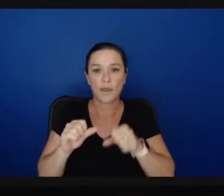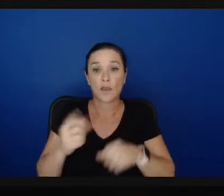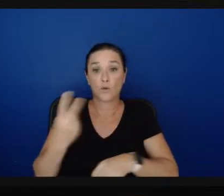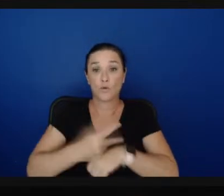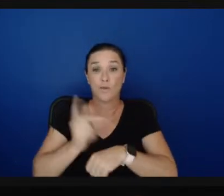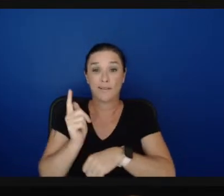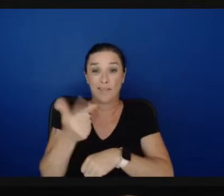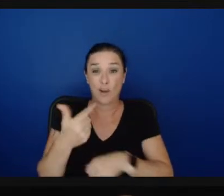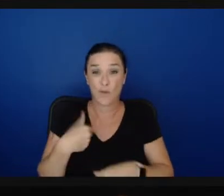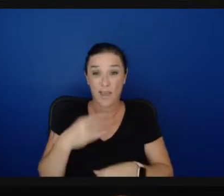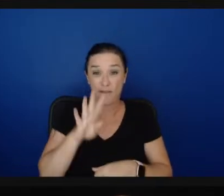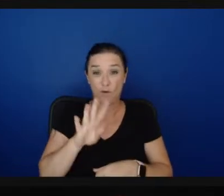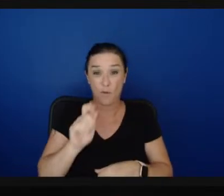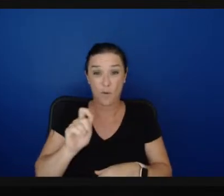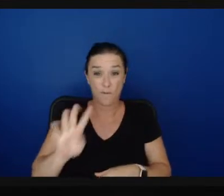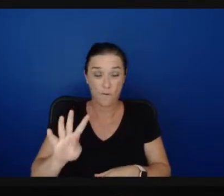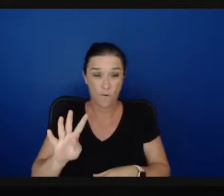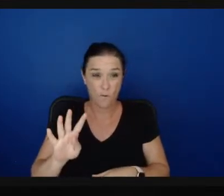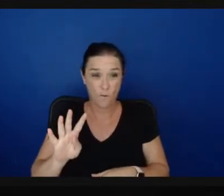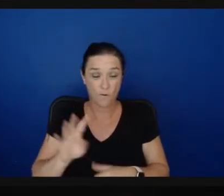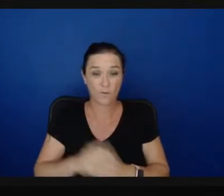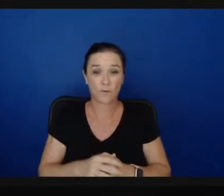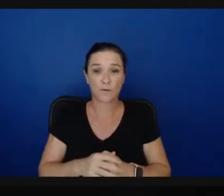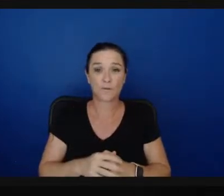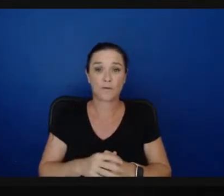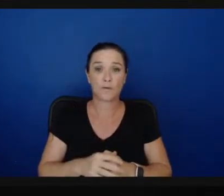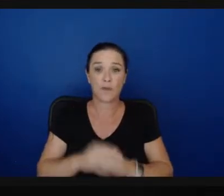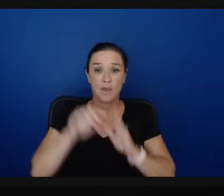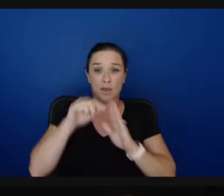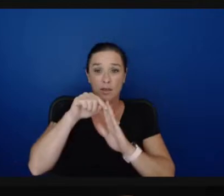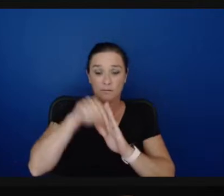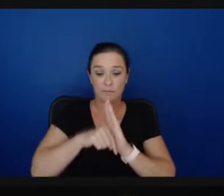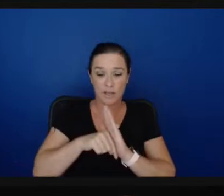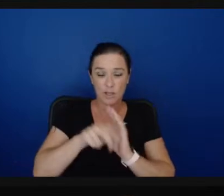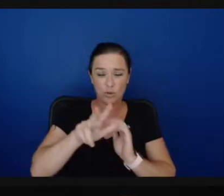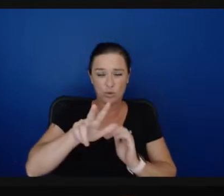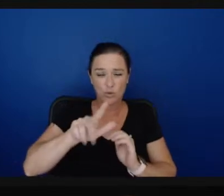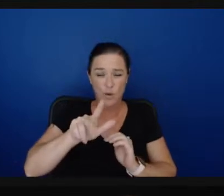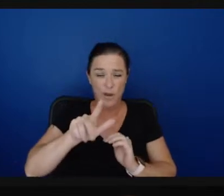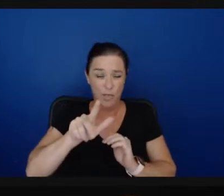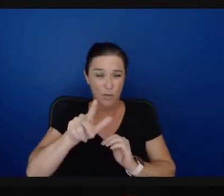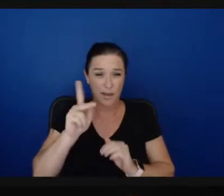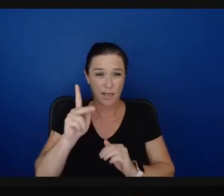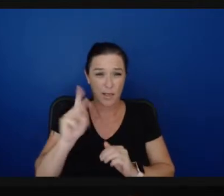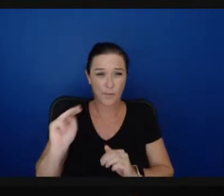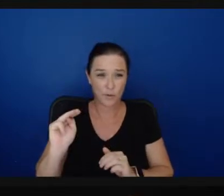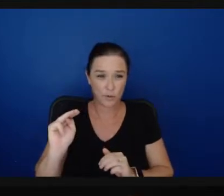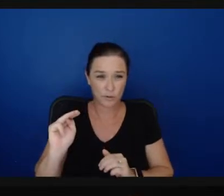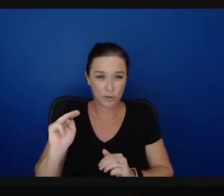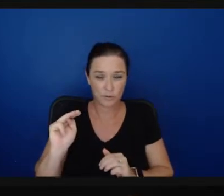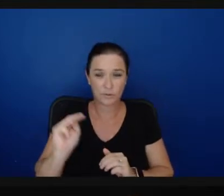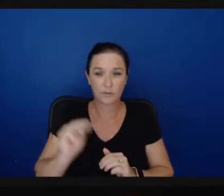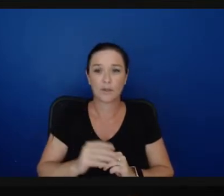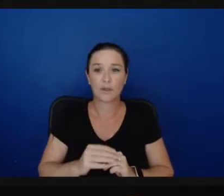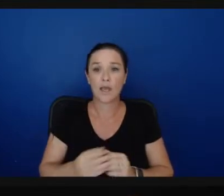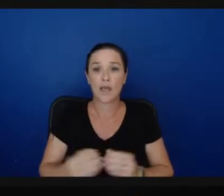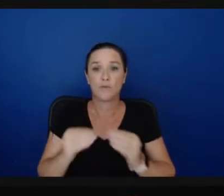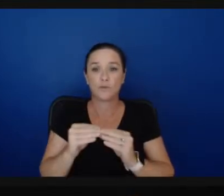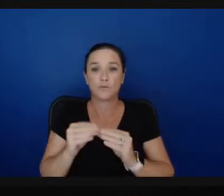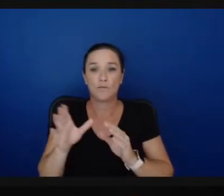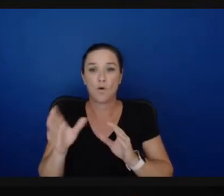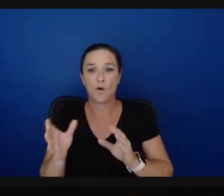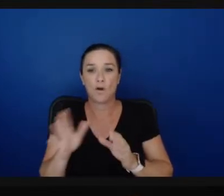our 4.4 at a depth of 23 kilometers down, a little bit more inland. Right? This